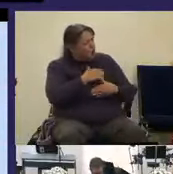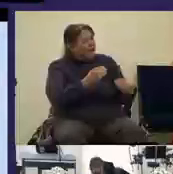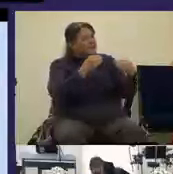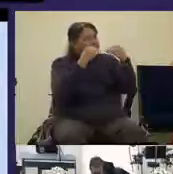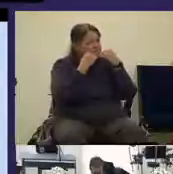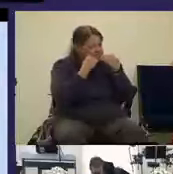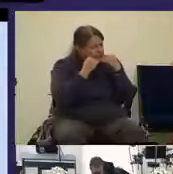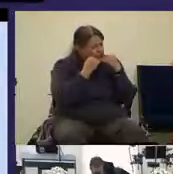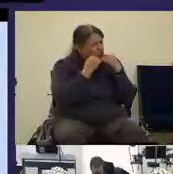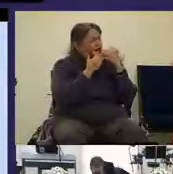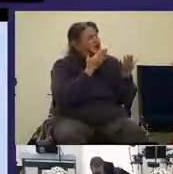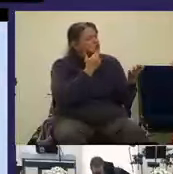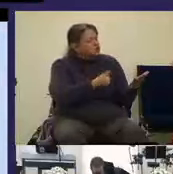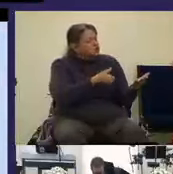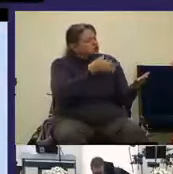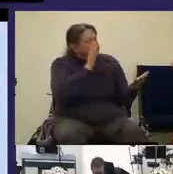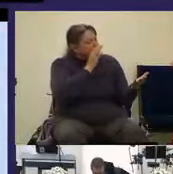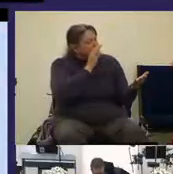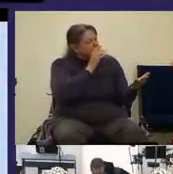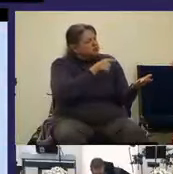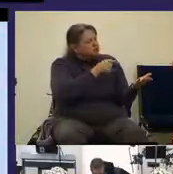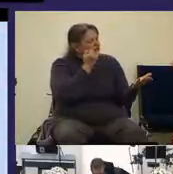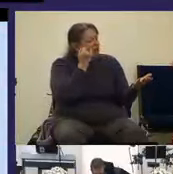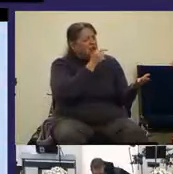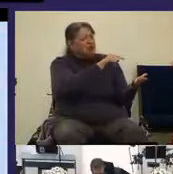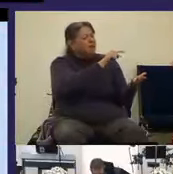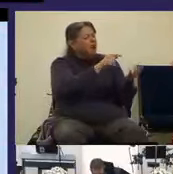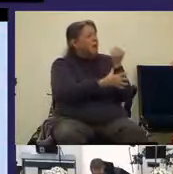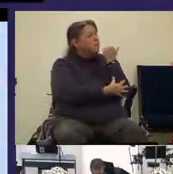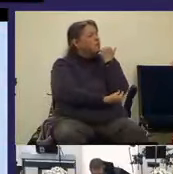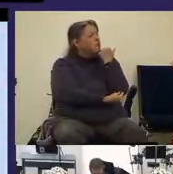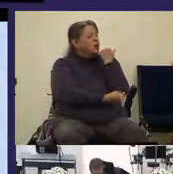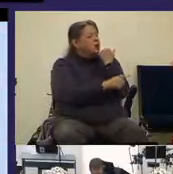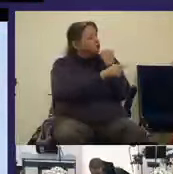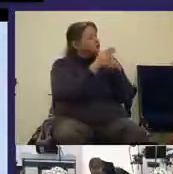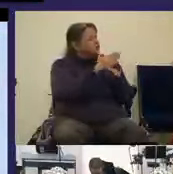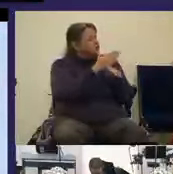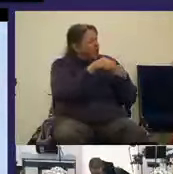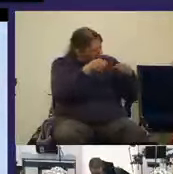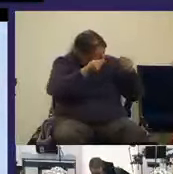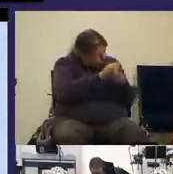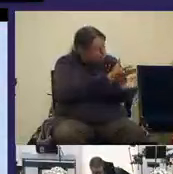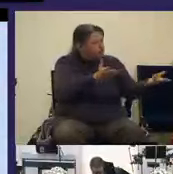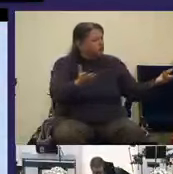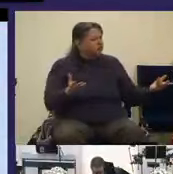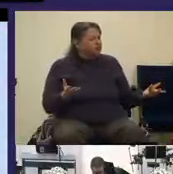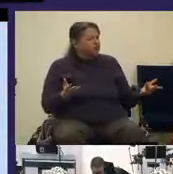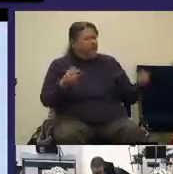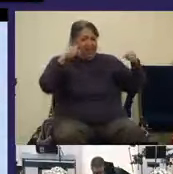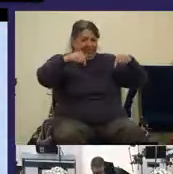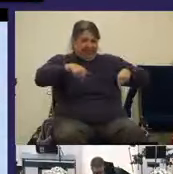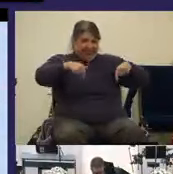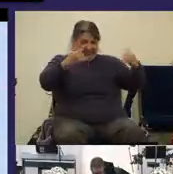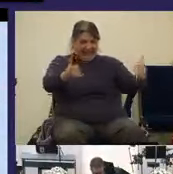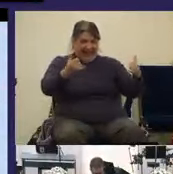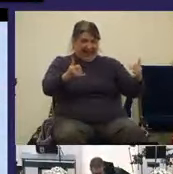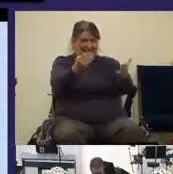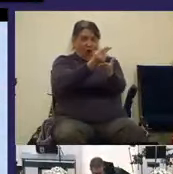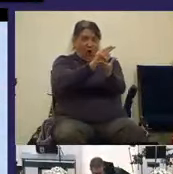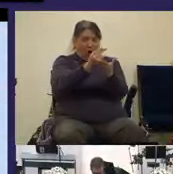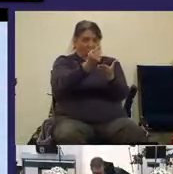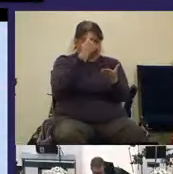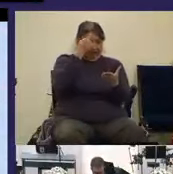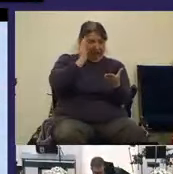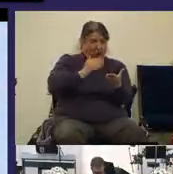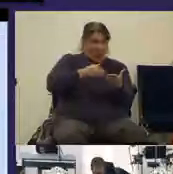sweet drinks, and send some to those who have nothing prepared. This day is holy to our Lord. And